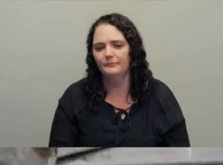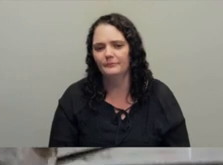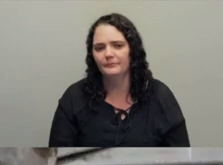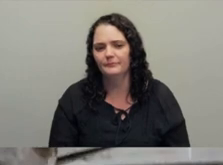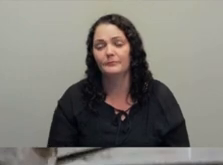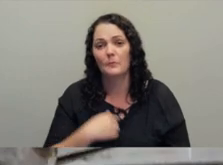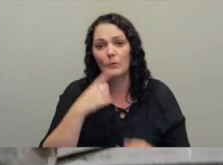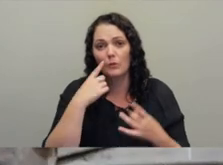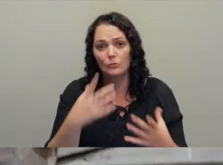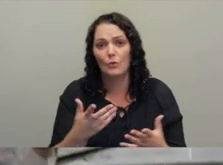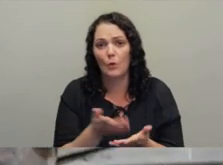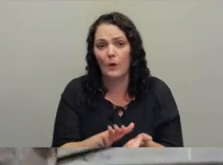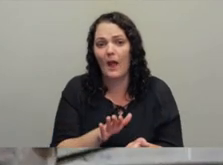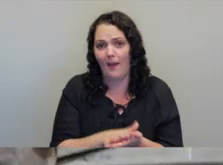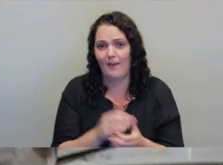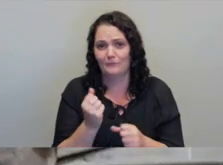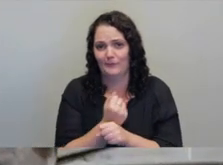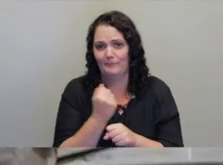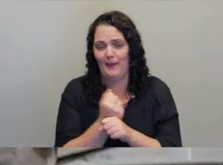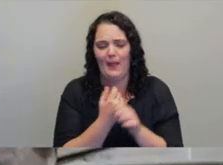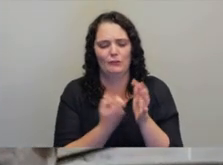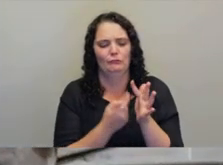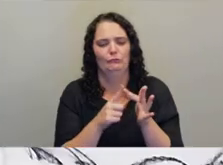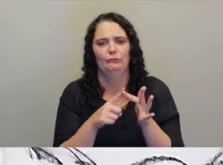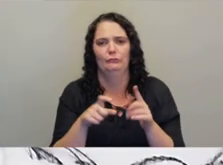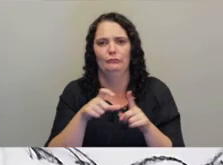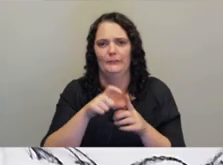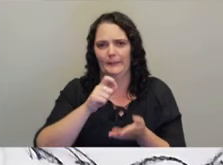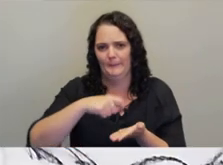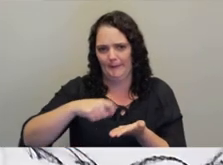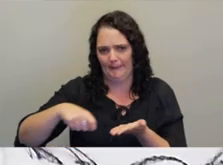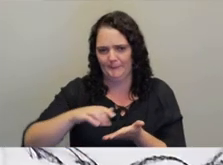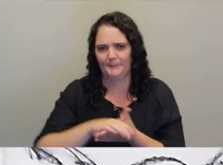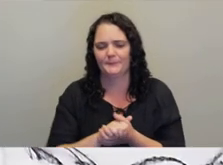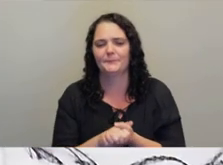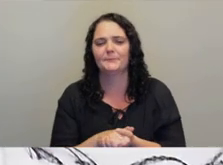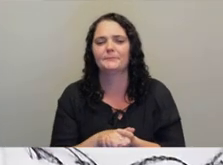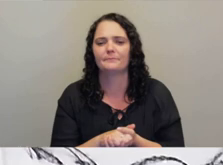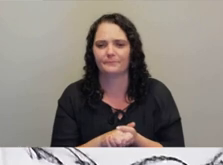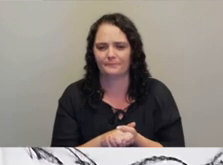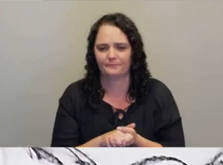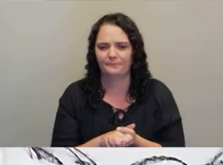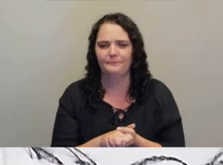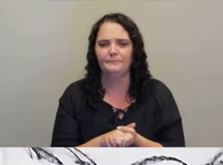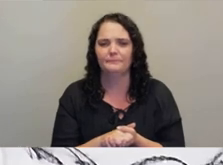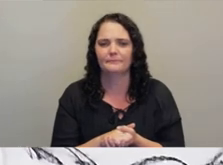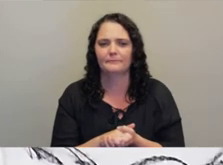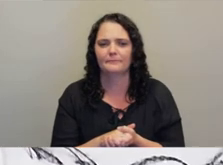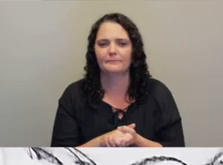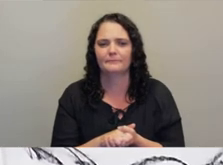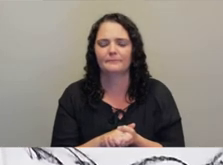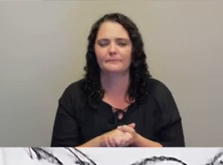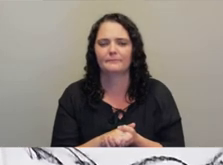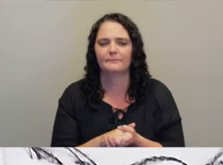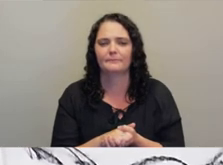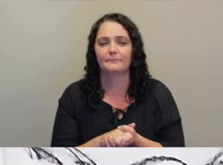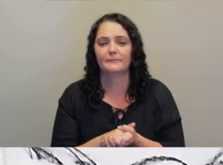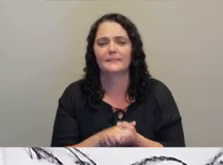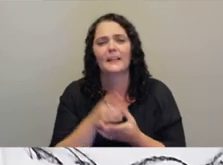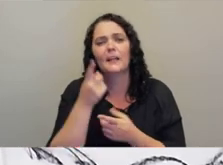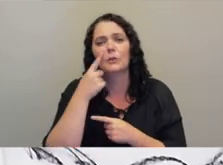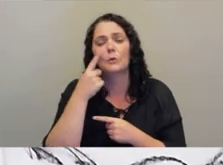pens really easily and really quickly, how to make a reed pen. If we switch over to the other camera, I'll hold that so you can